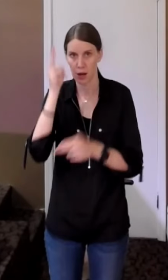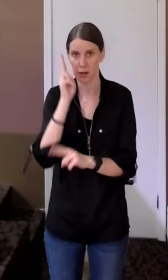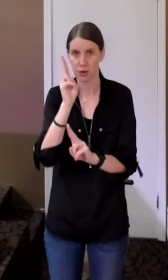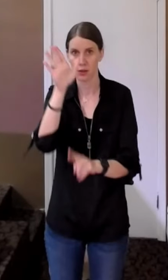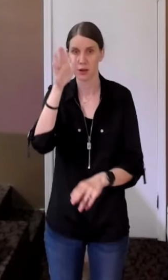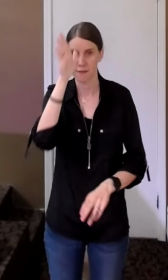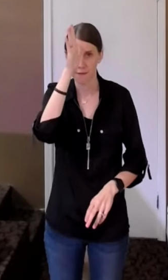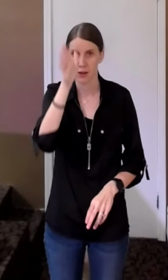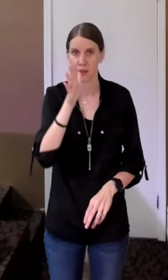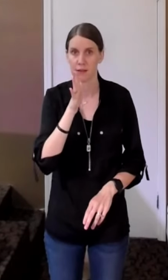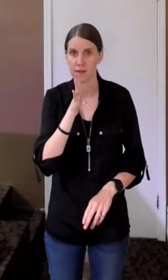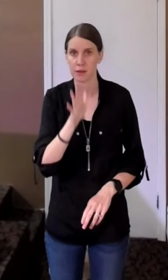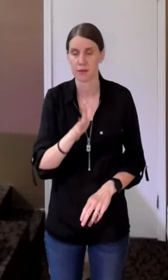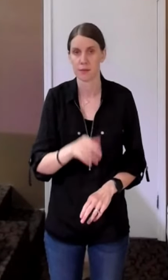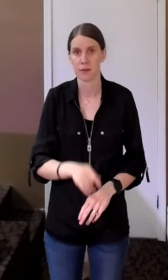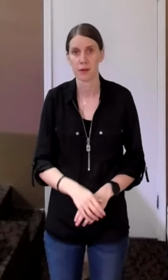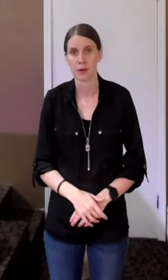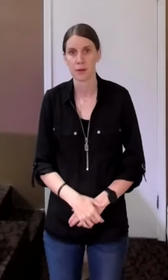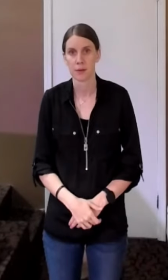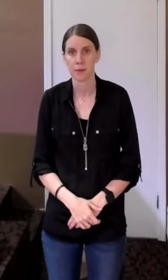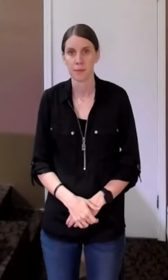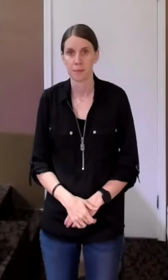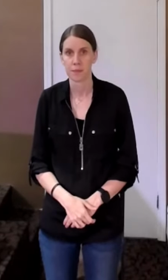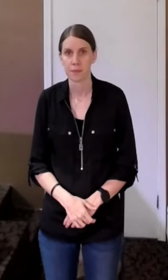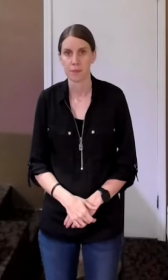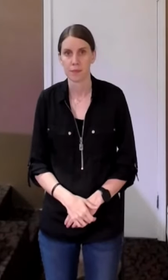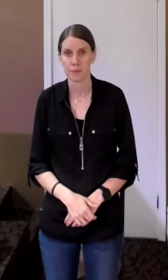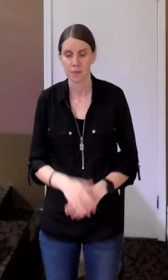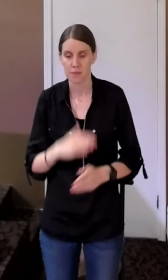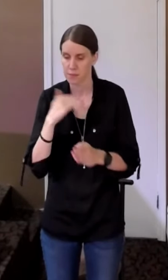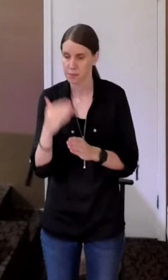thy father and thy mother." Period.